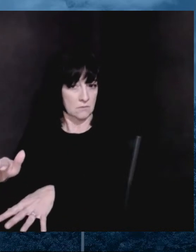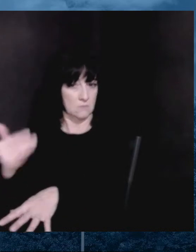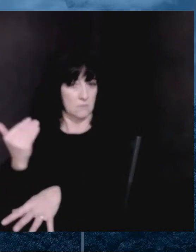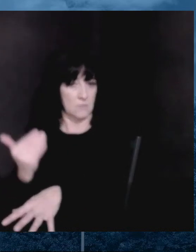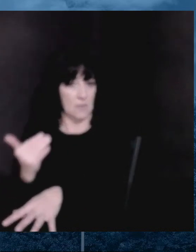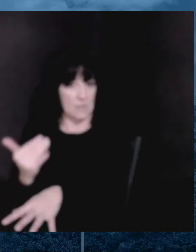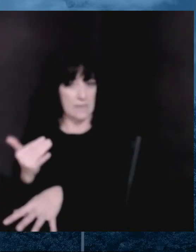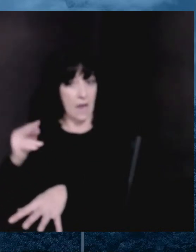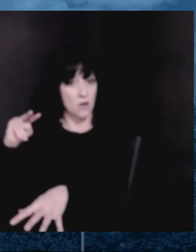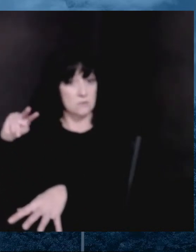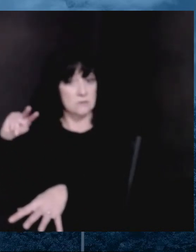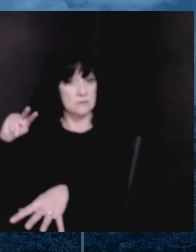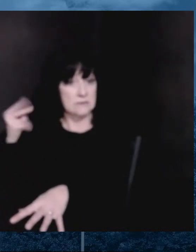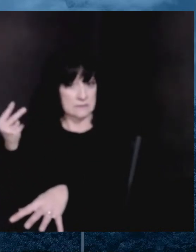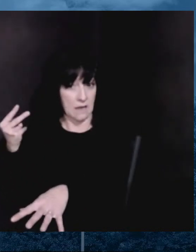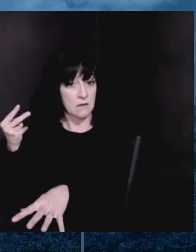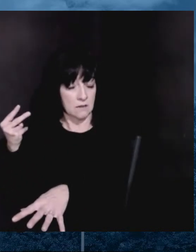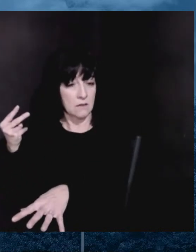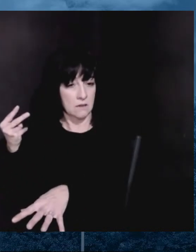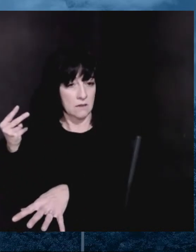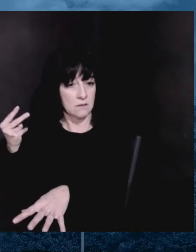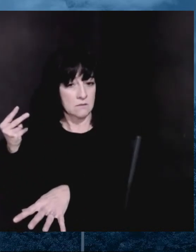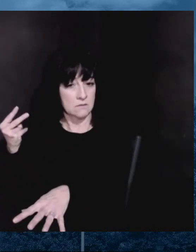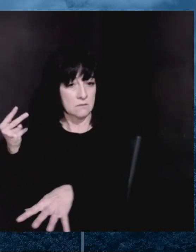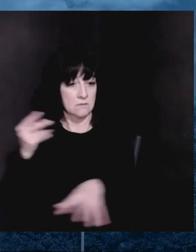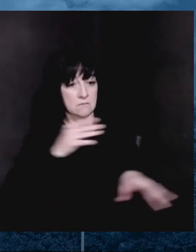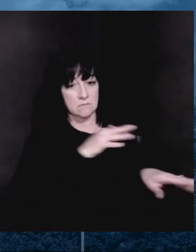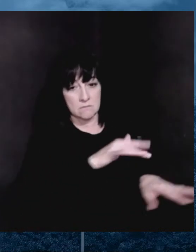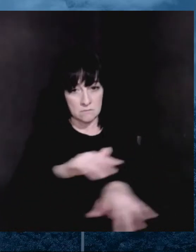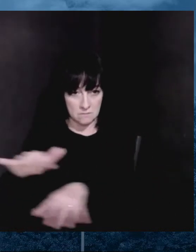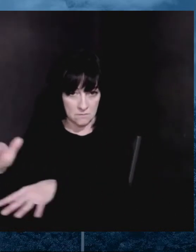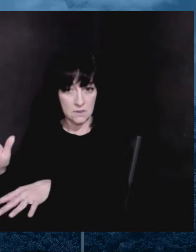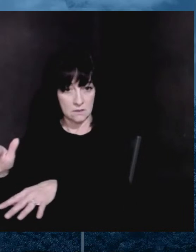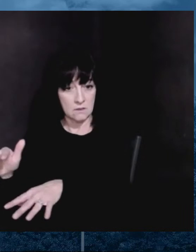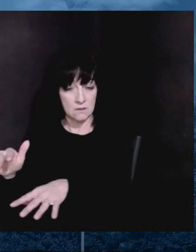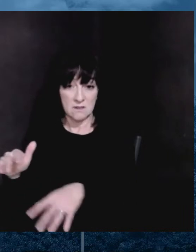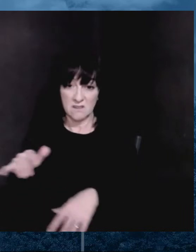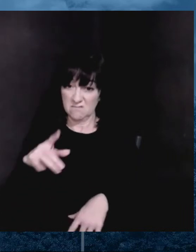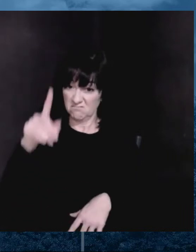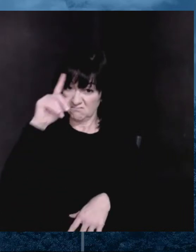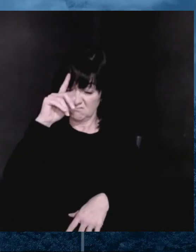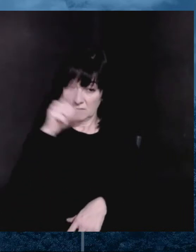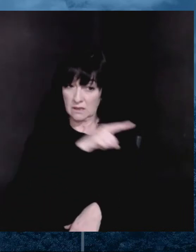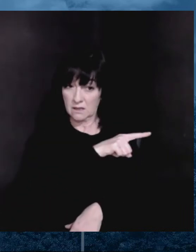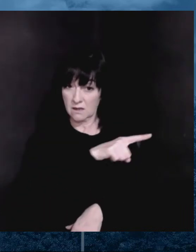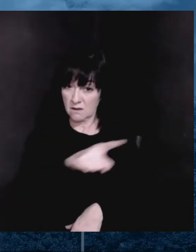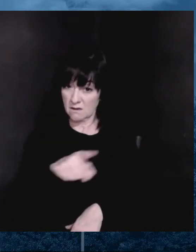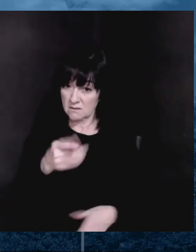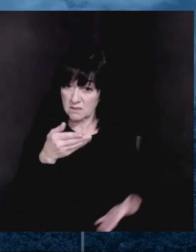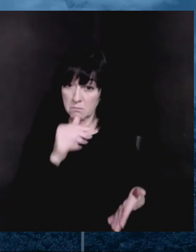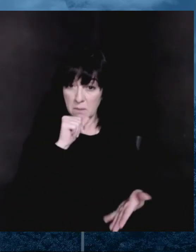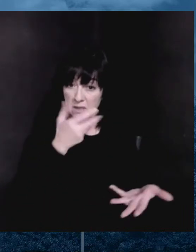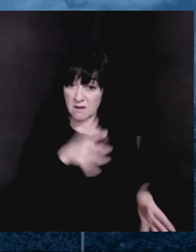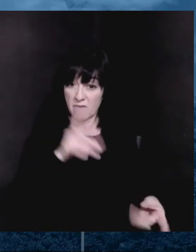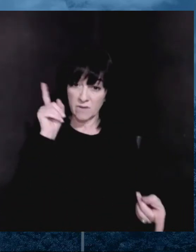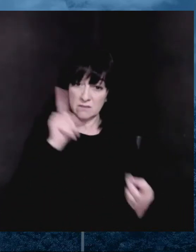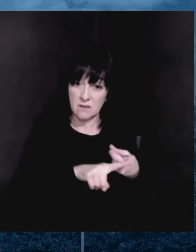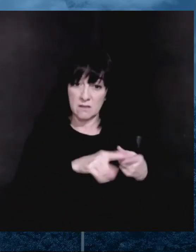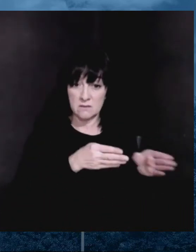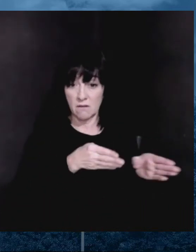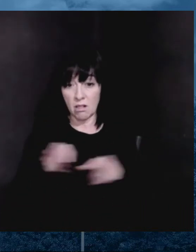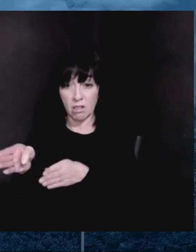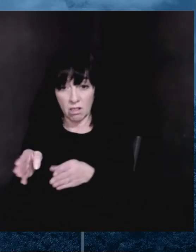not receive that first round until after we start the 1B vaccinations? And then would that be at all in conflict with the